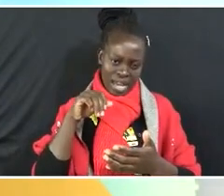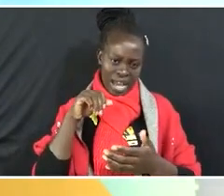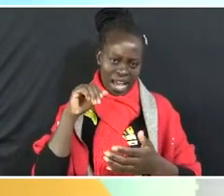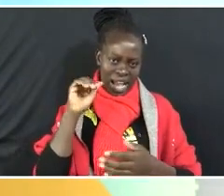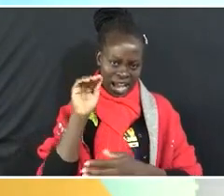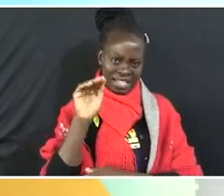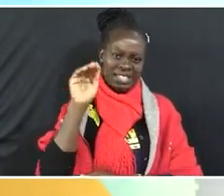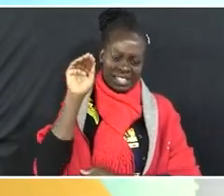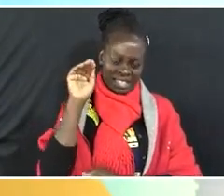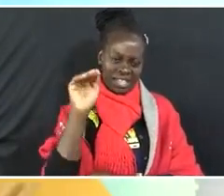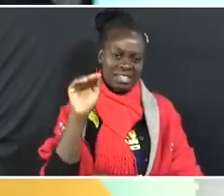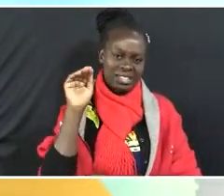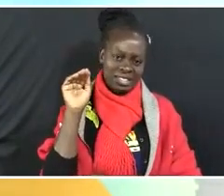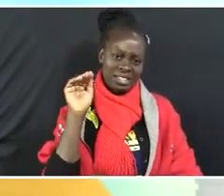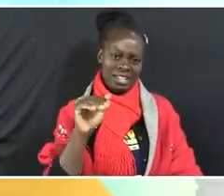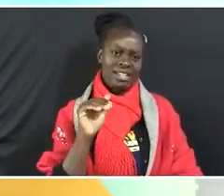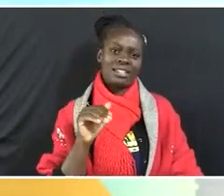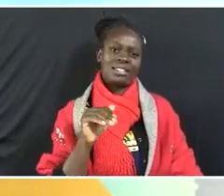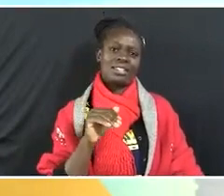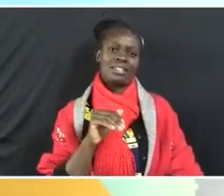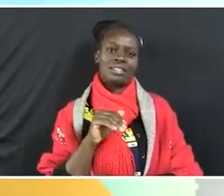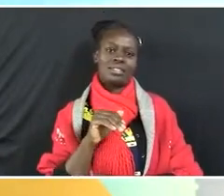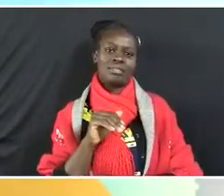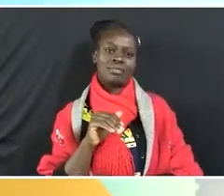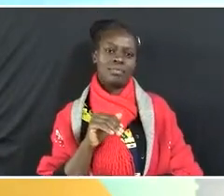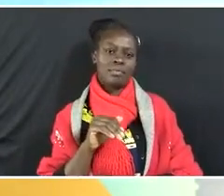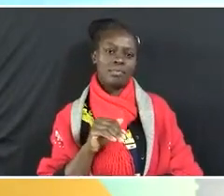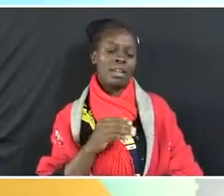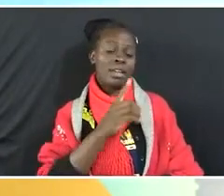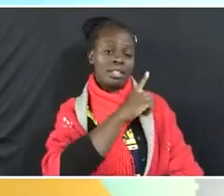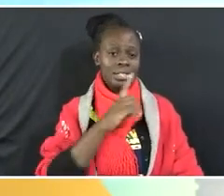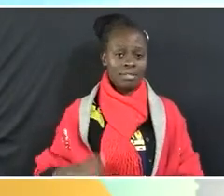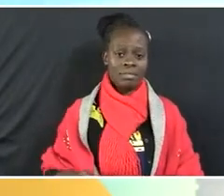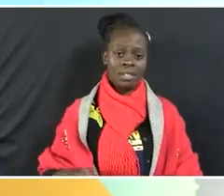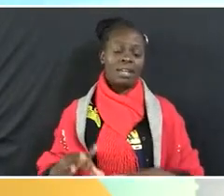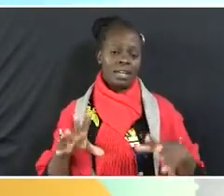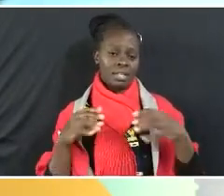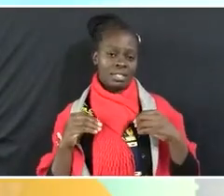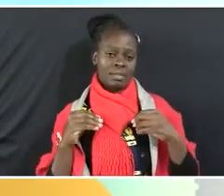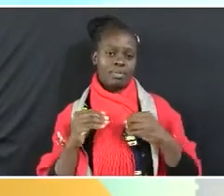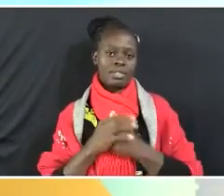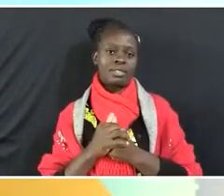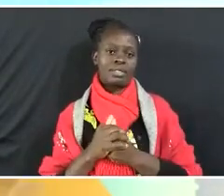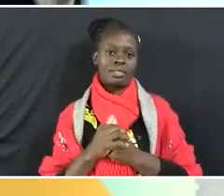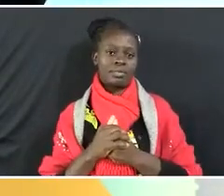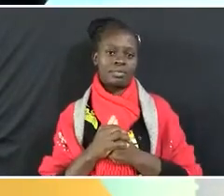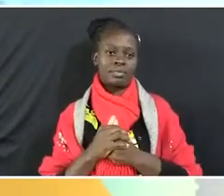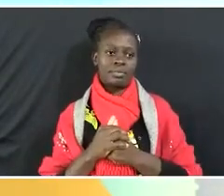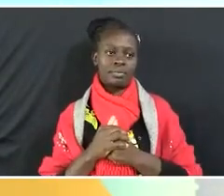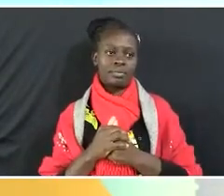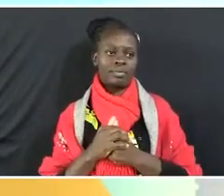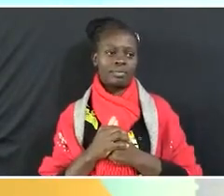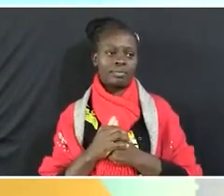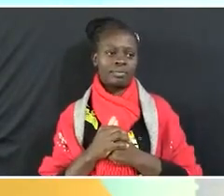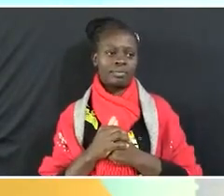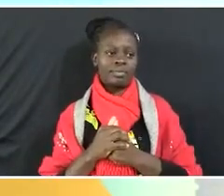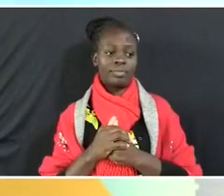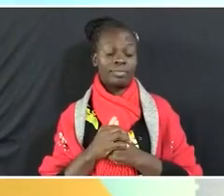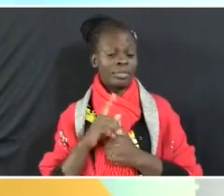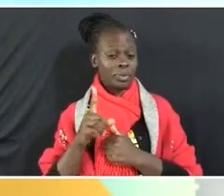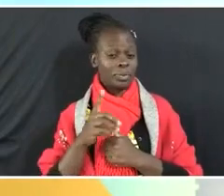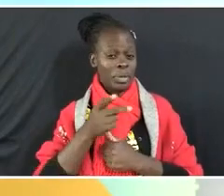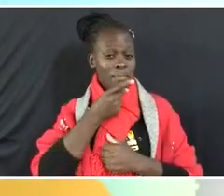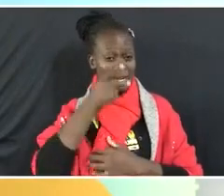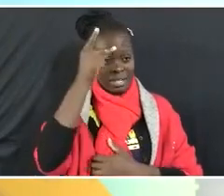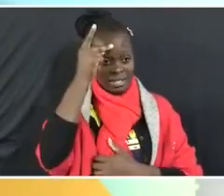Now listen, why should he go with you? And let me tell you, parents at times, you know, as adults, you have a second